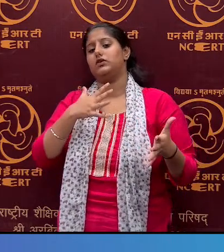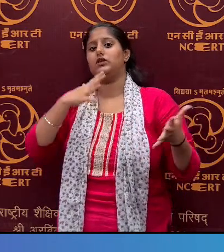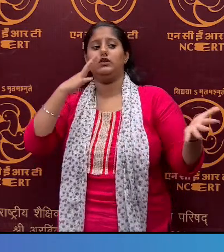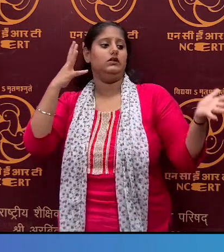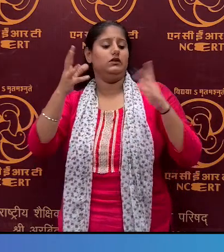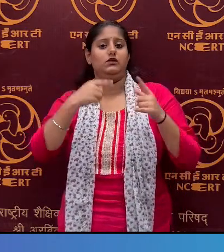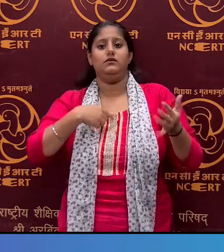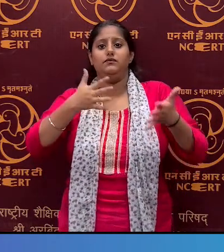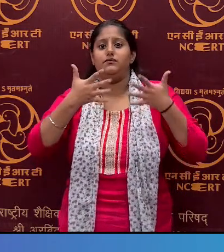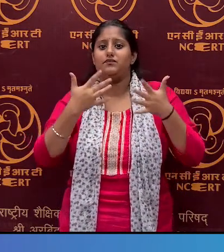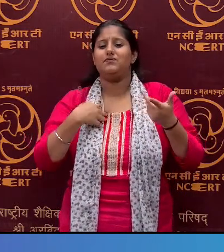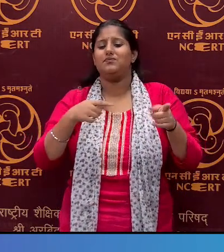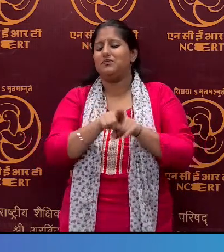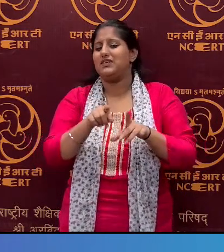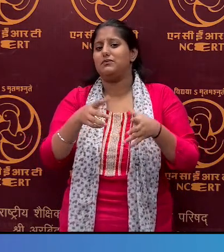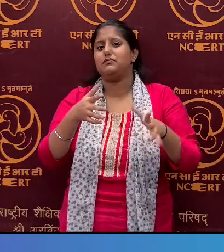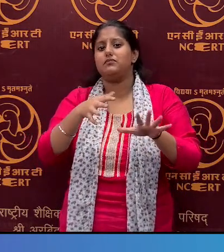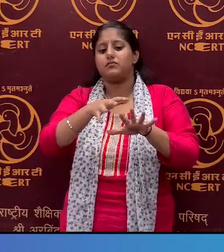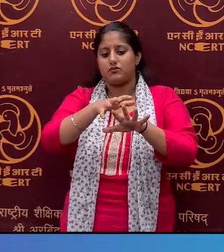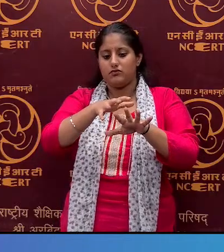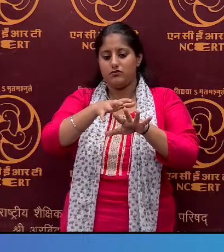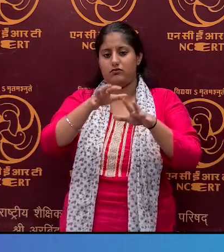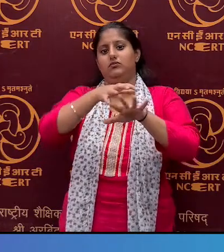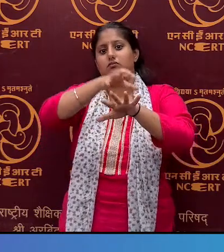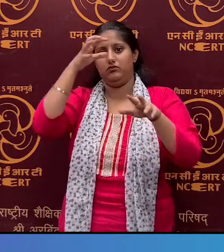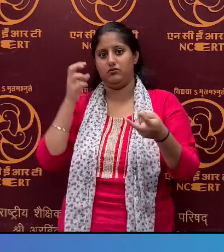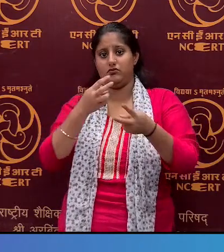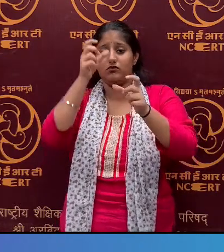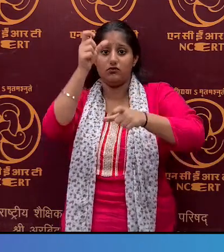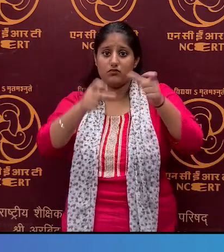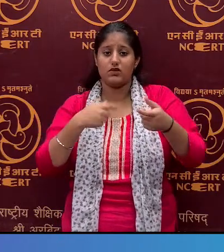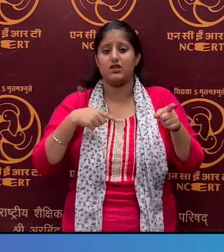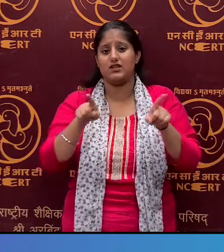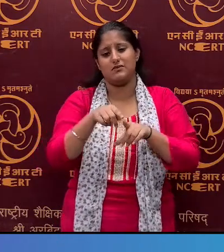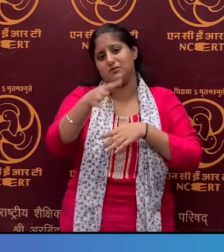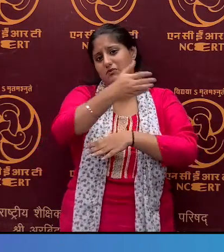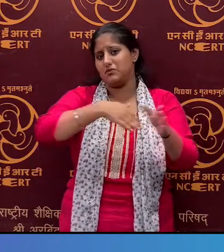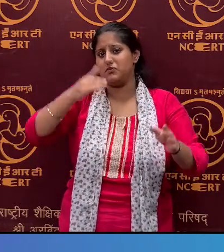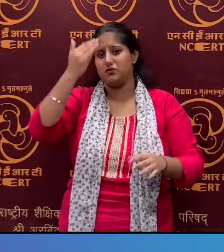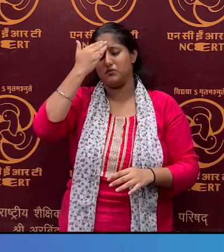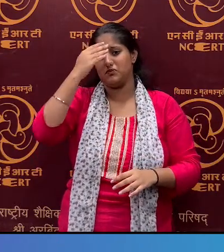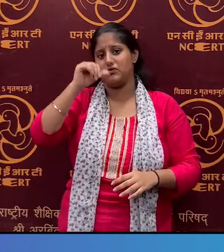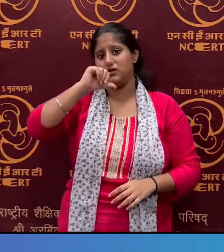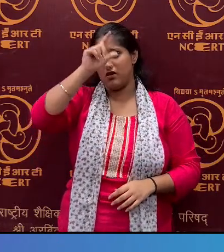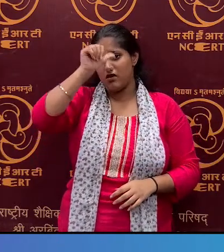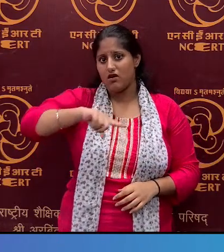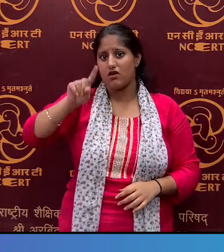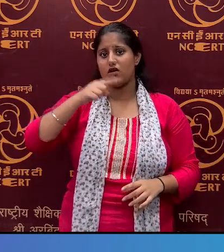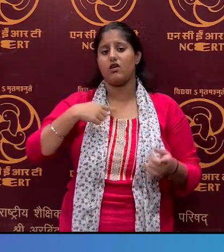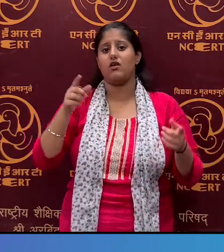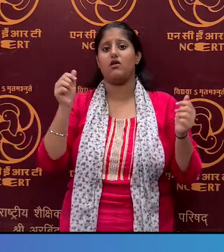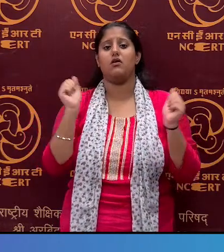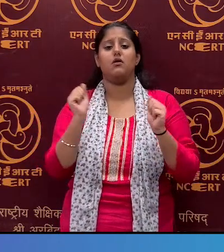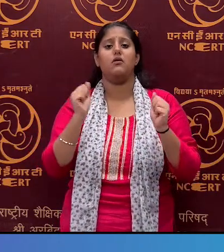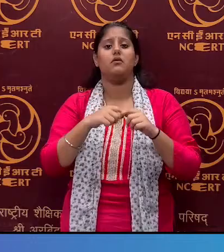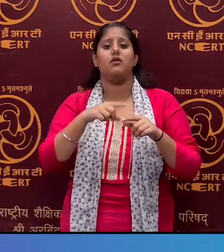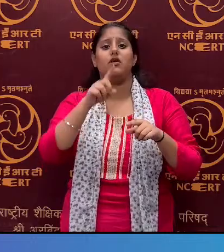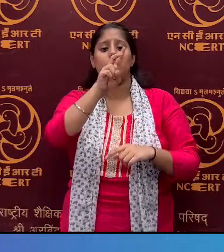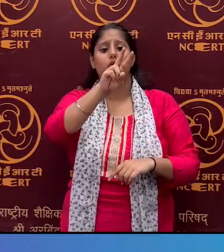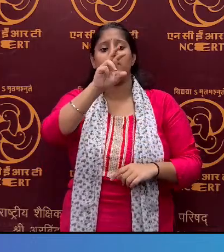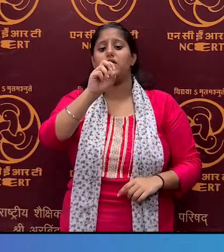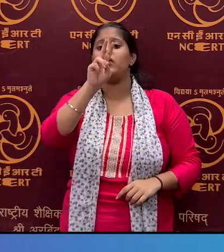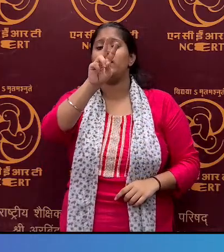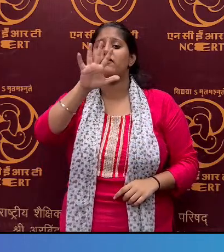people, animal, farming and weather. For example, India has a shortest middle winter in